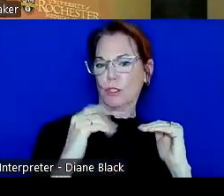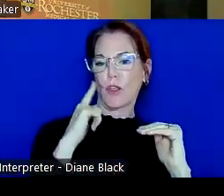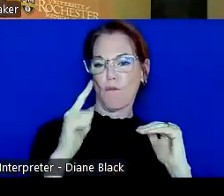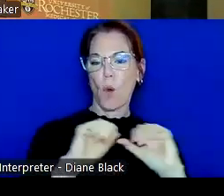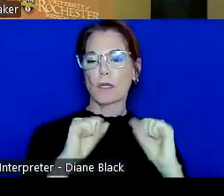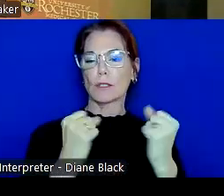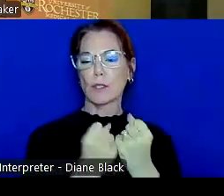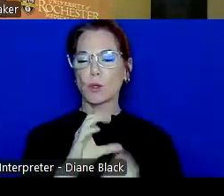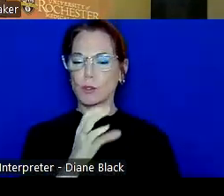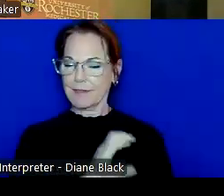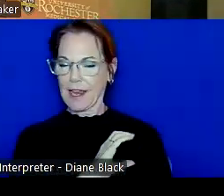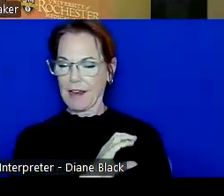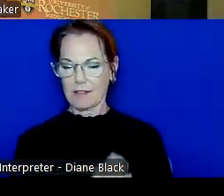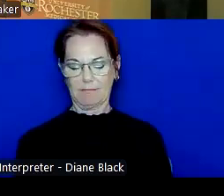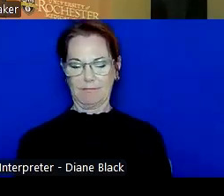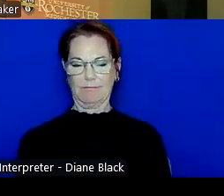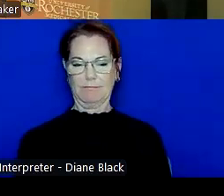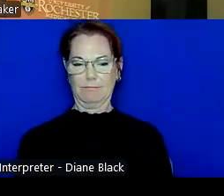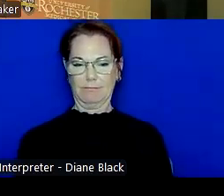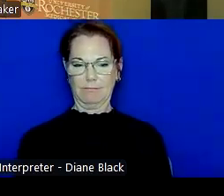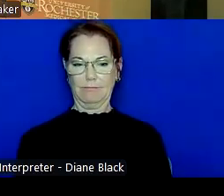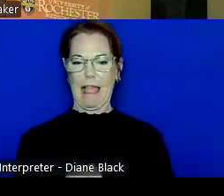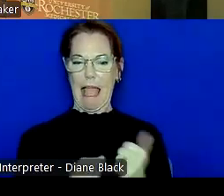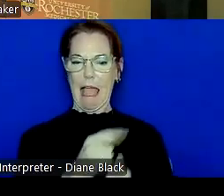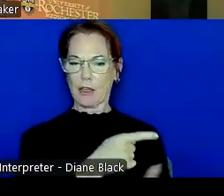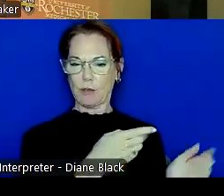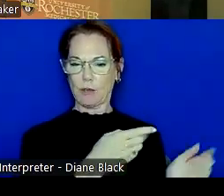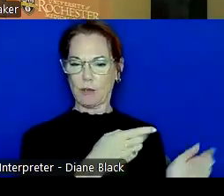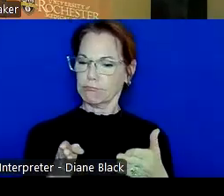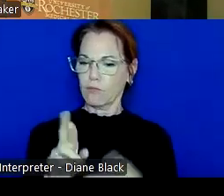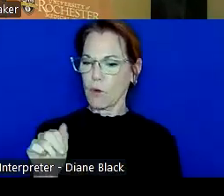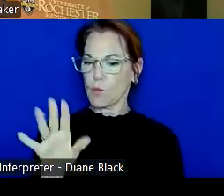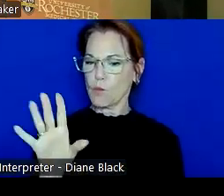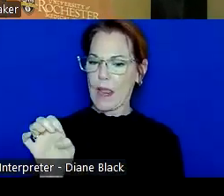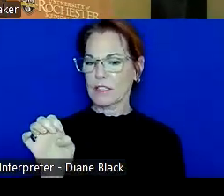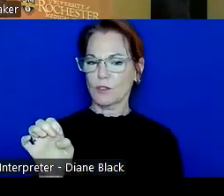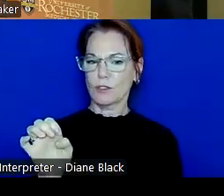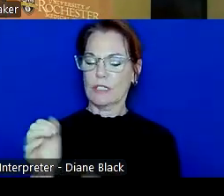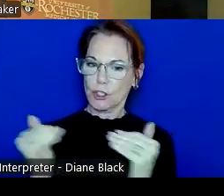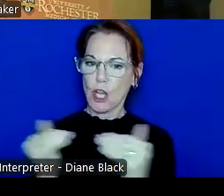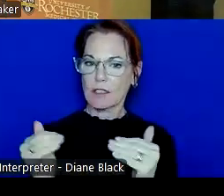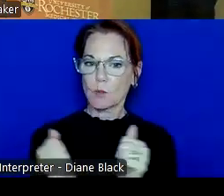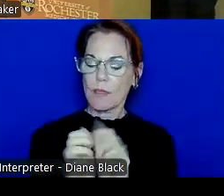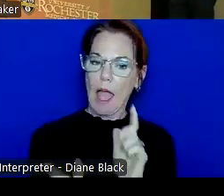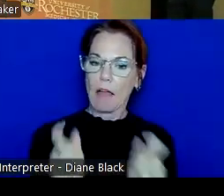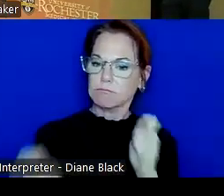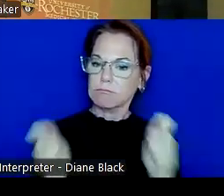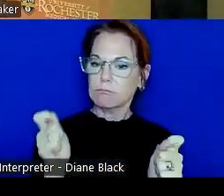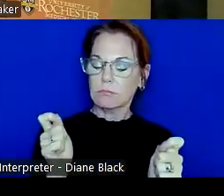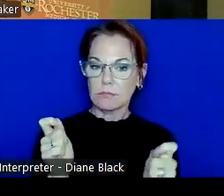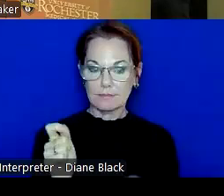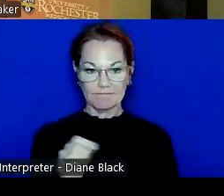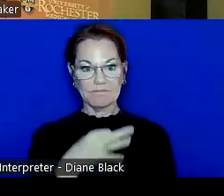how do you go from there to advocating for racial justice without the part of truth and reconciliation? Have we done some of that